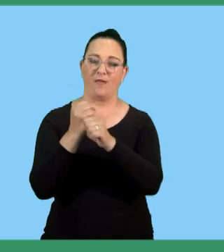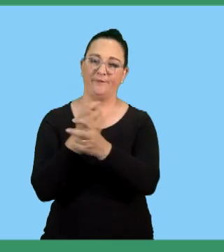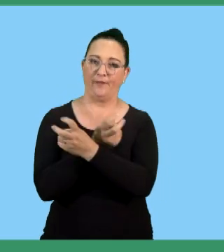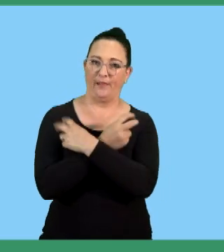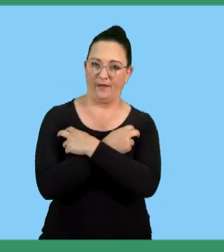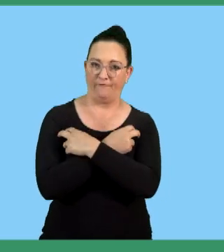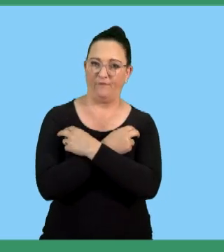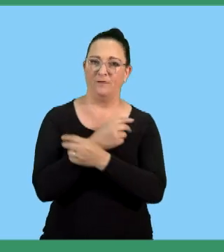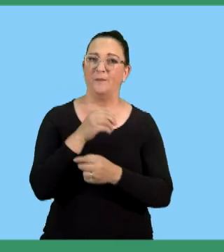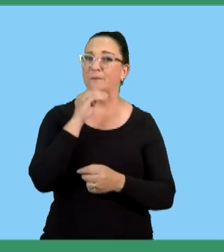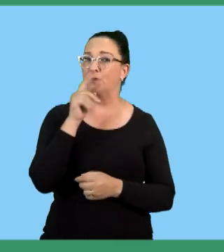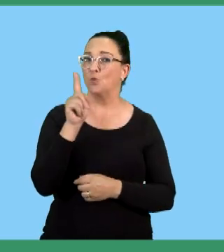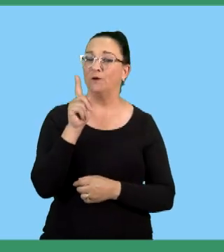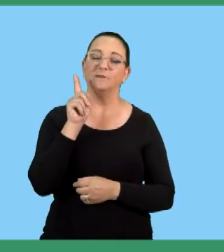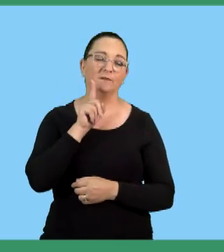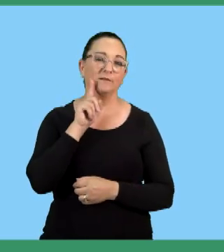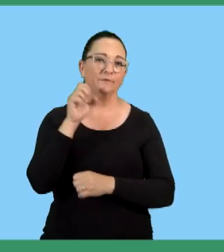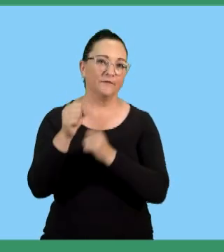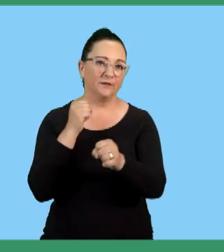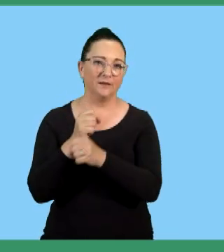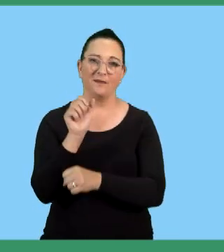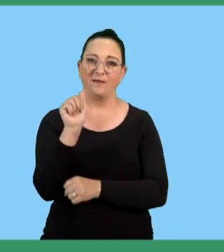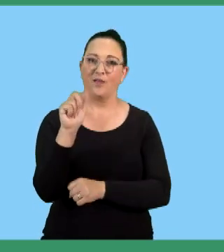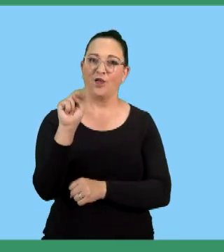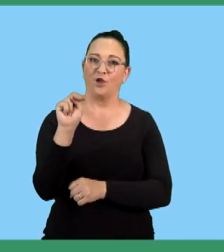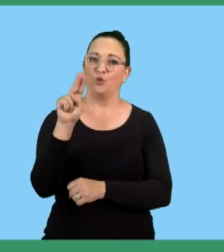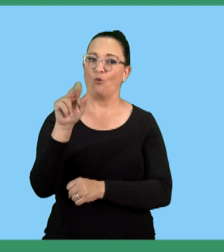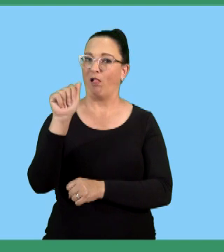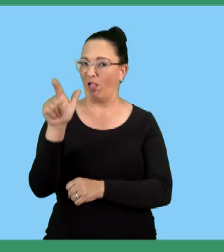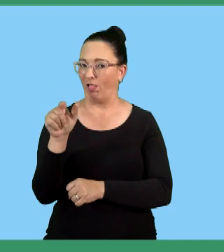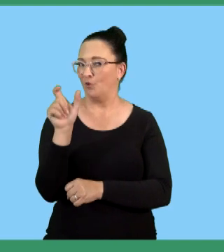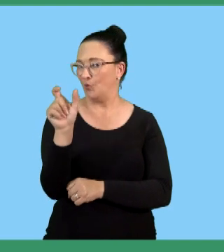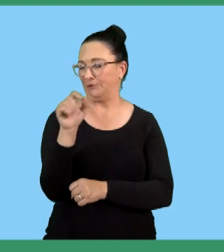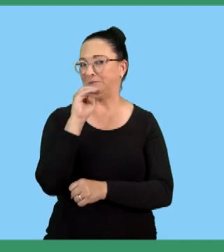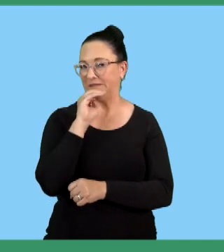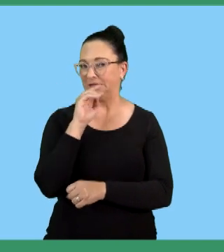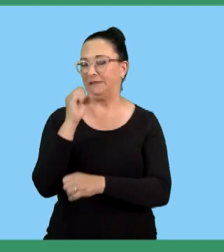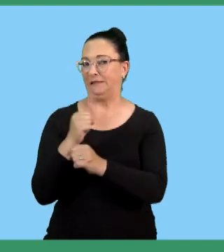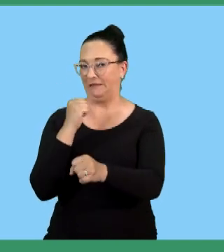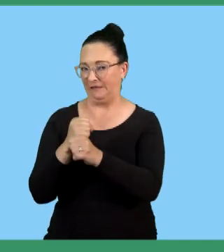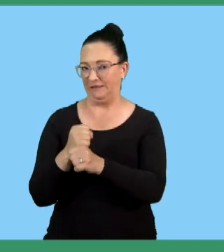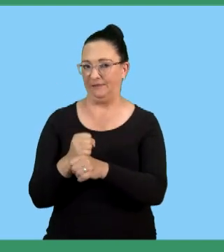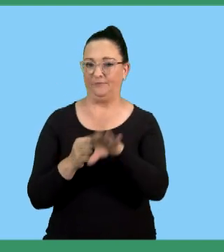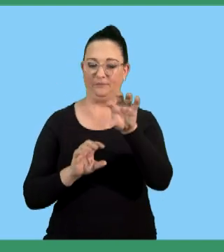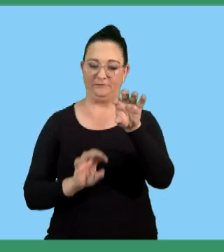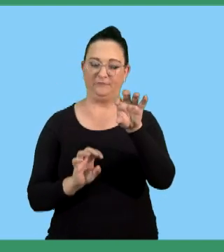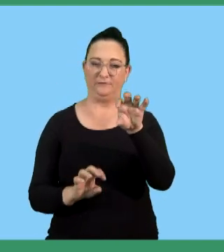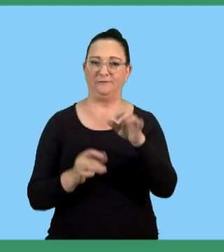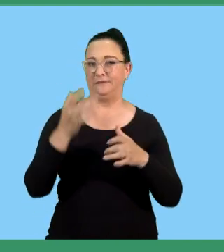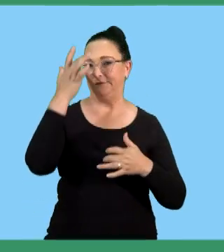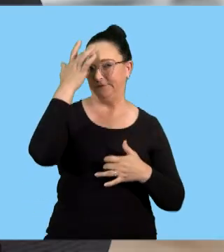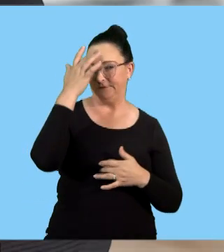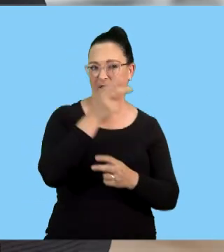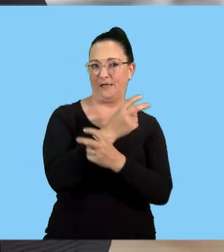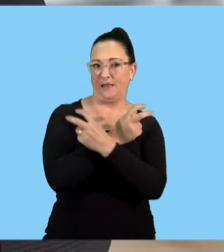annual leave. Remember, annual means what? Yearly. Don't forget that. Right. Yearly, and then you've got sick leave, because we never